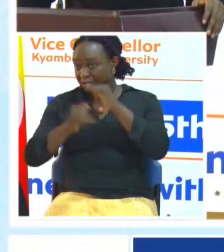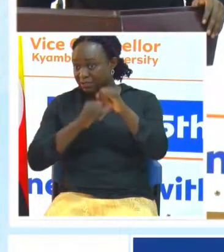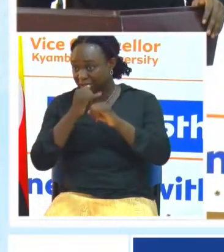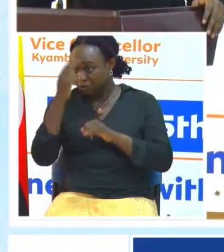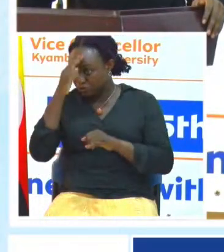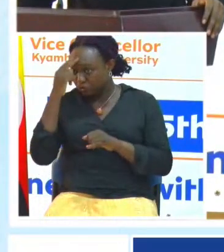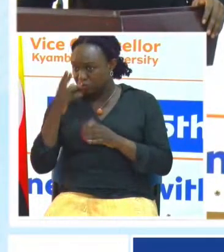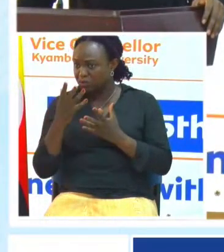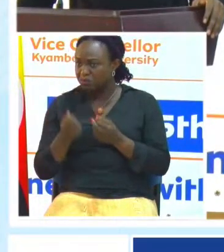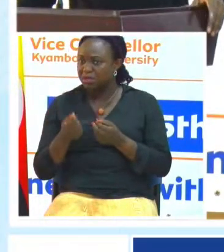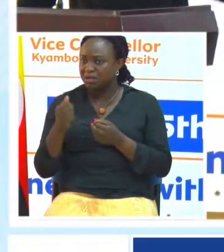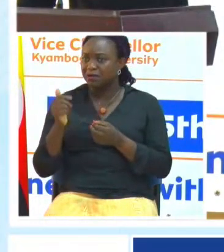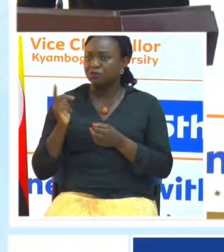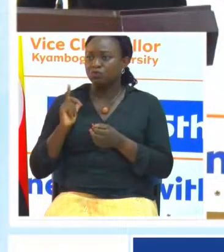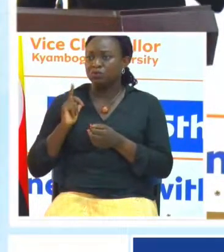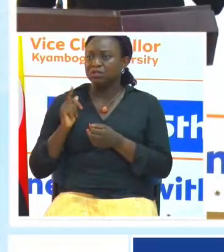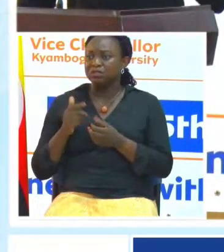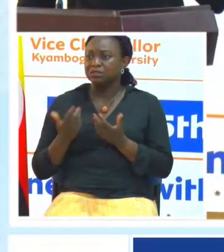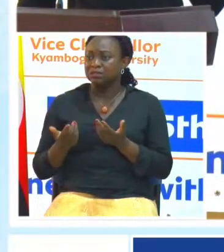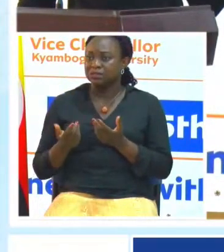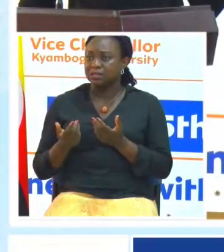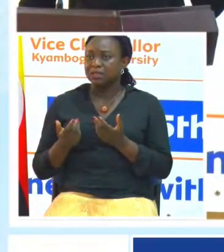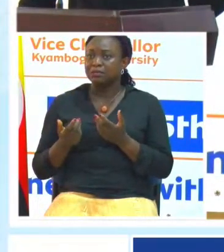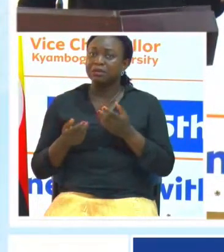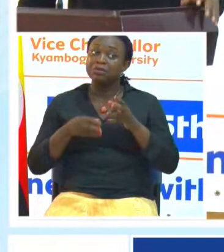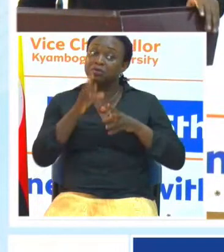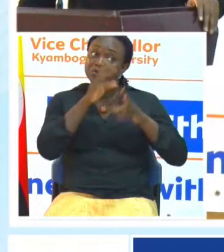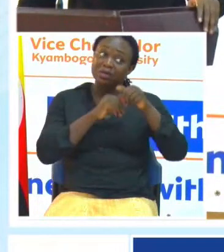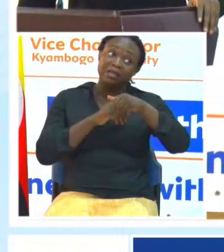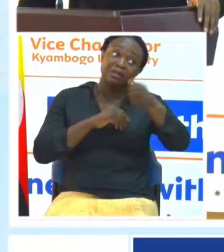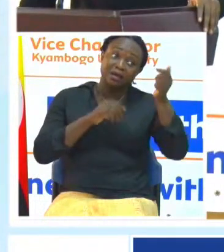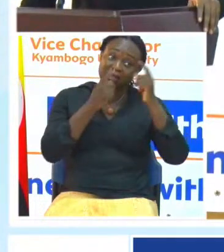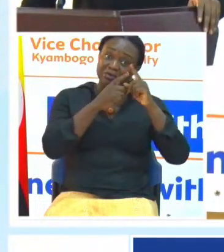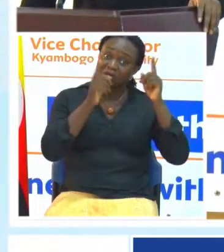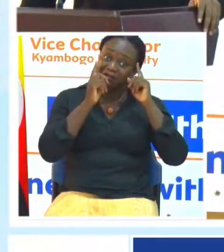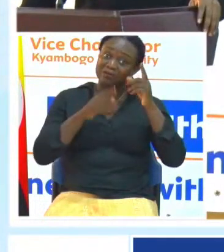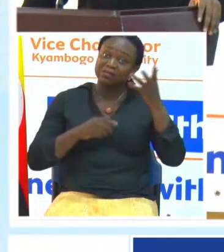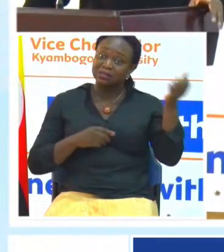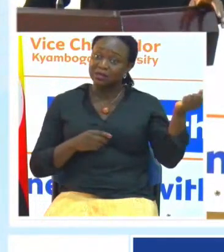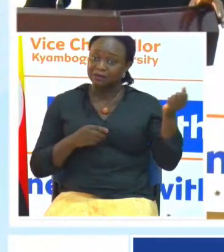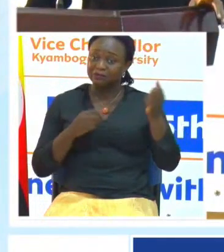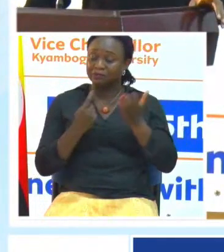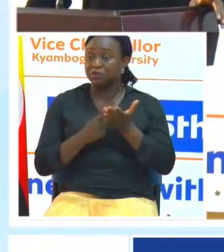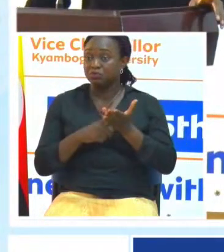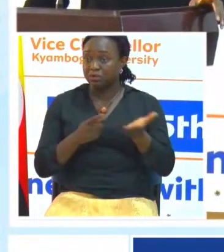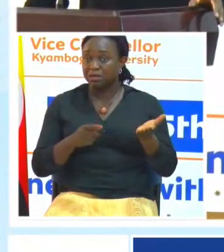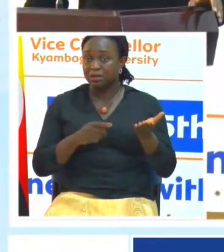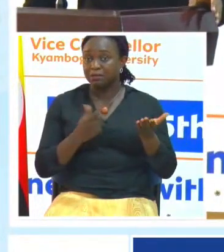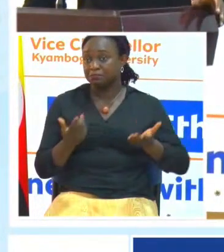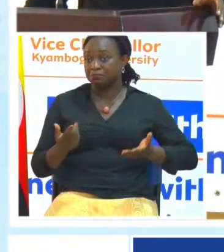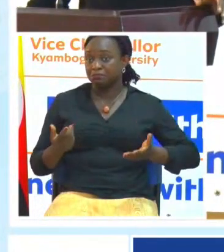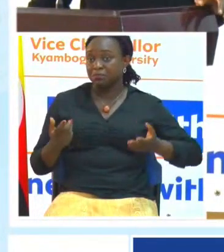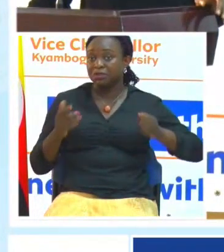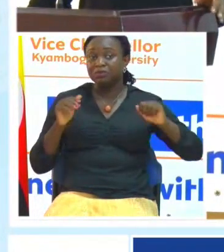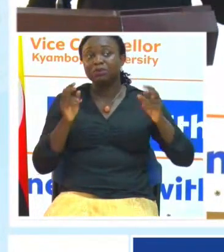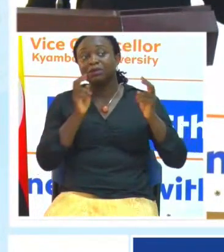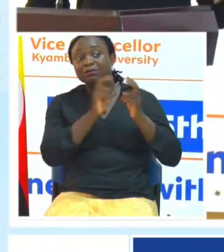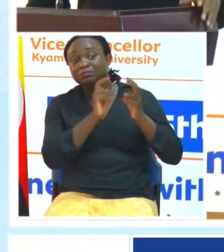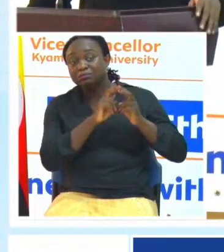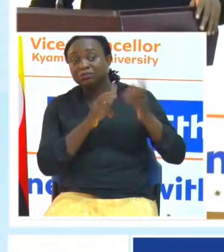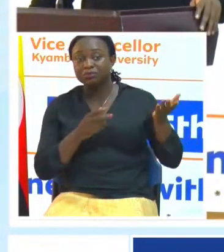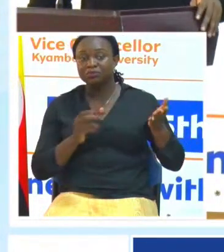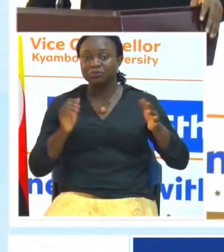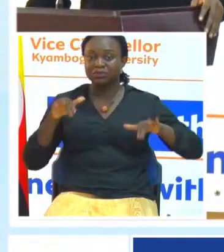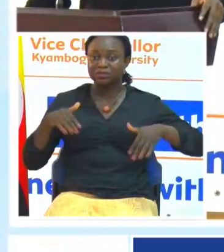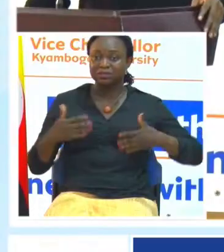from other studying in other universities in Uganda. We can interact with them. We